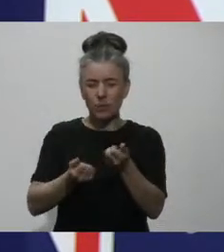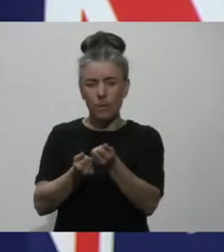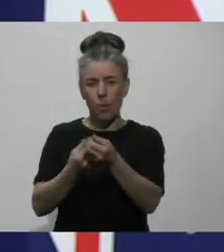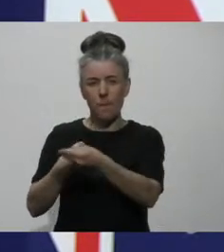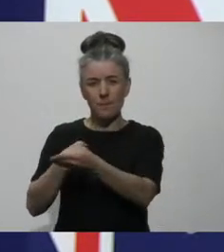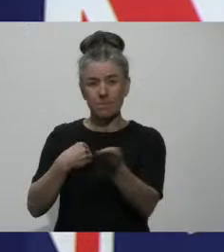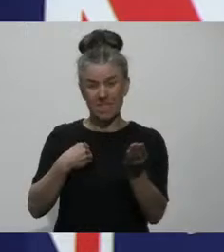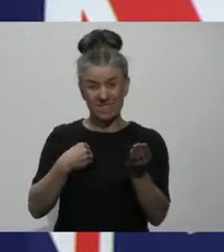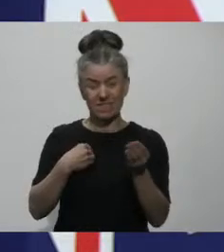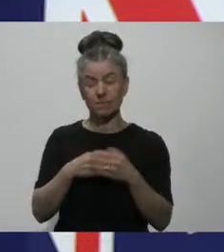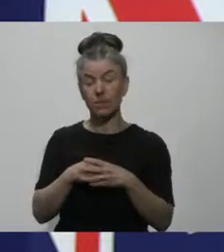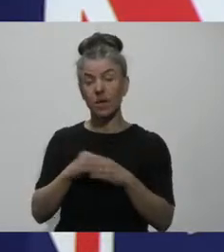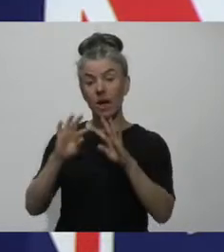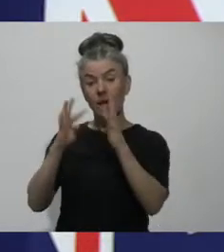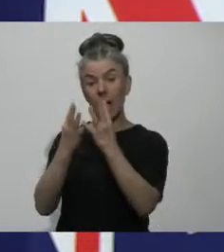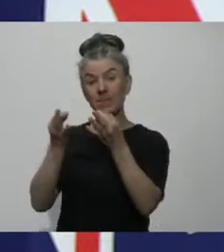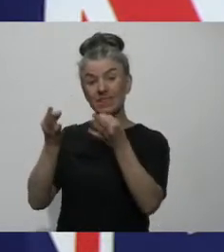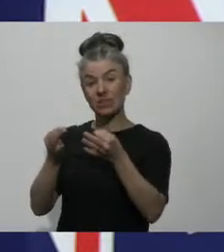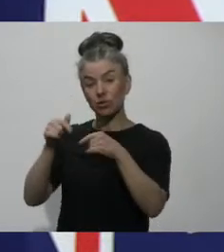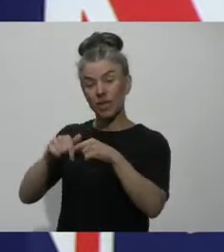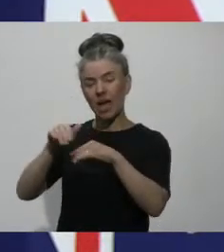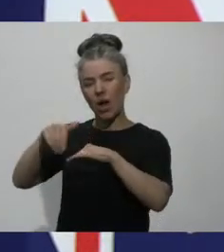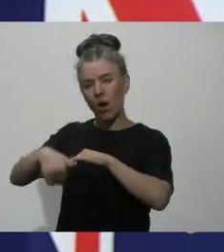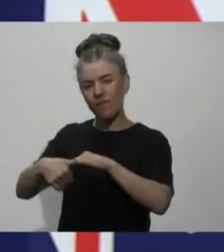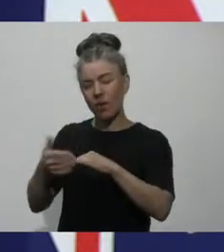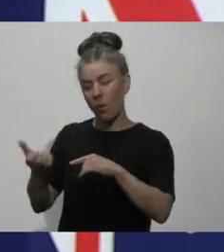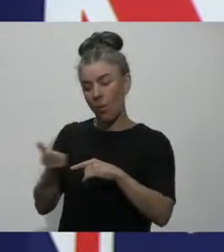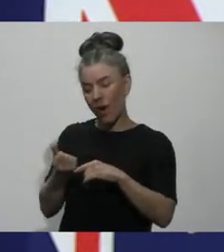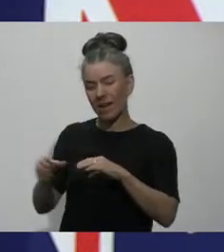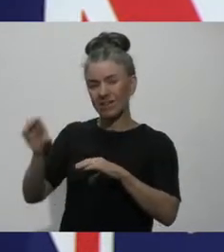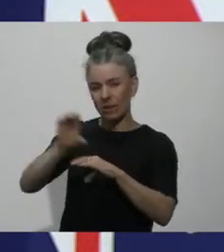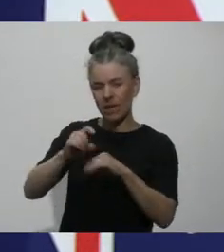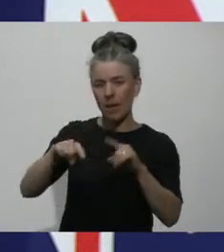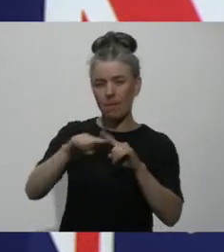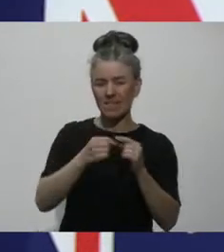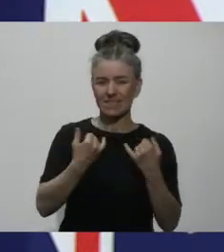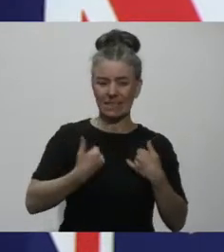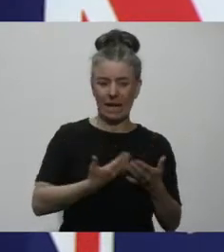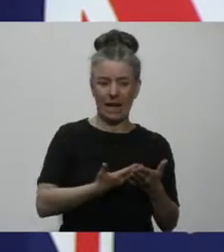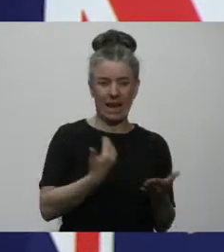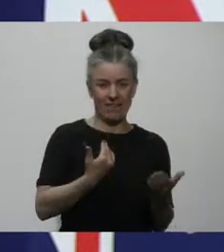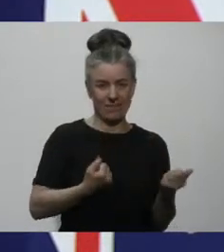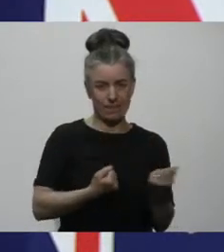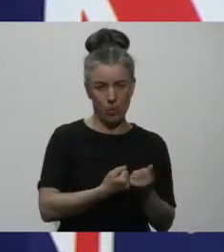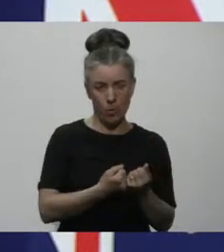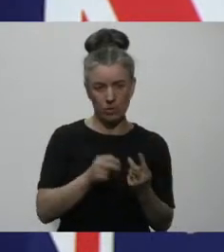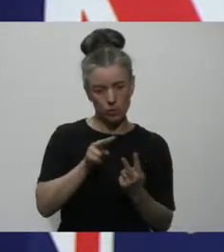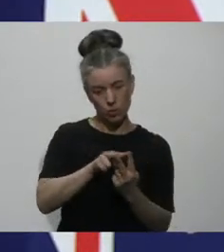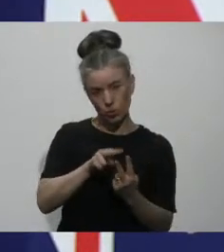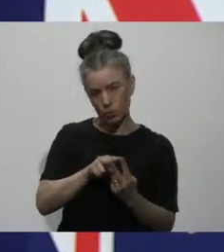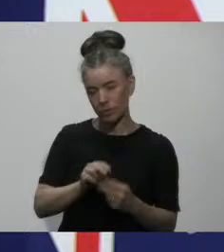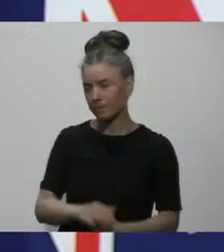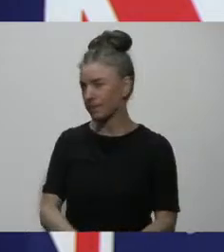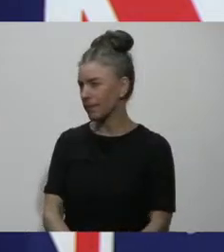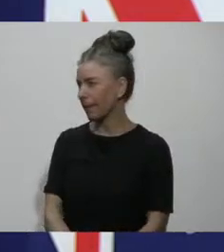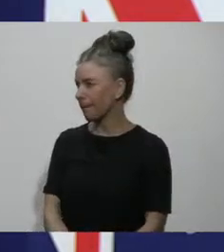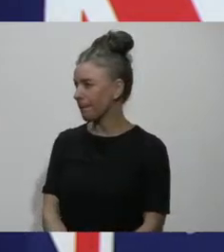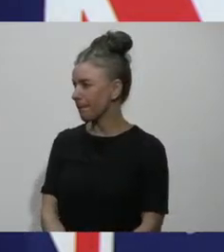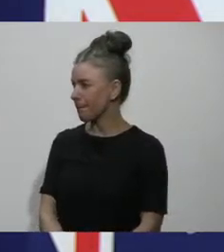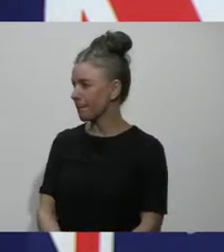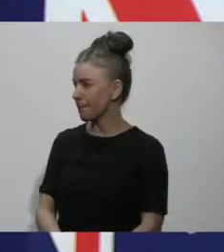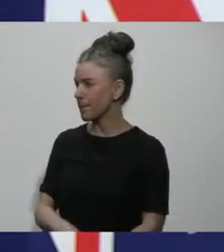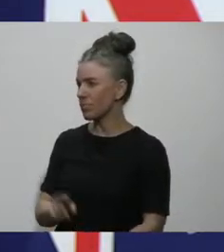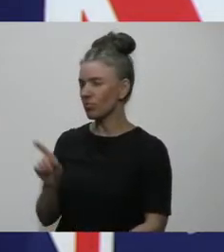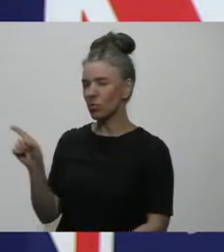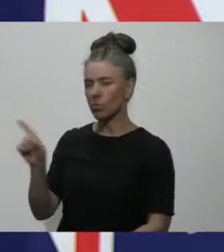Cabinet took today was about the wage subsidy scheme and the leave support scheme. Previously said the economy is more like an oven, it takes a while